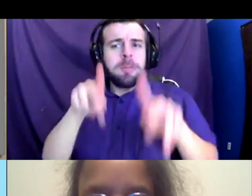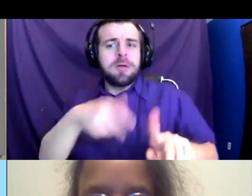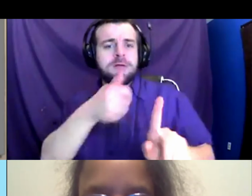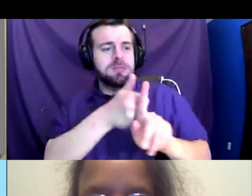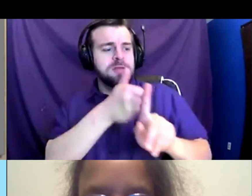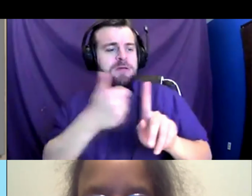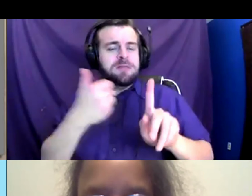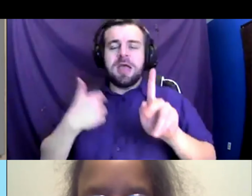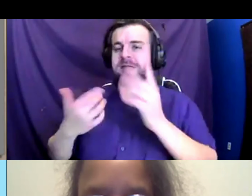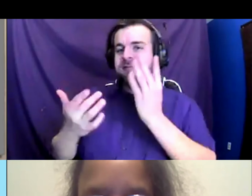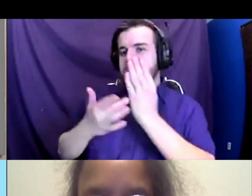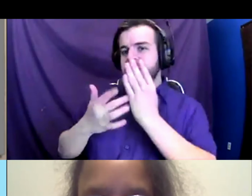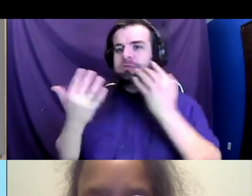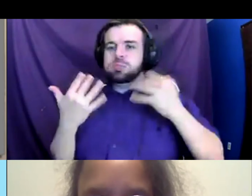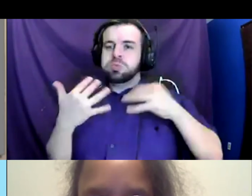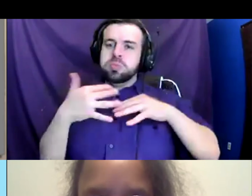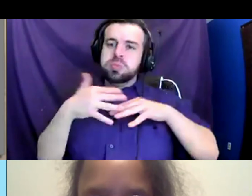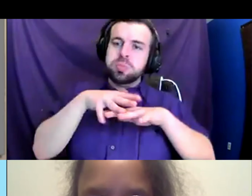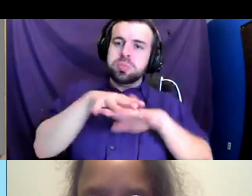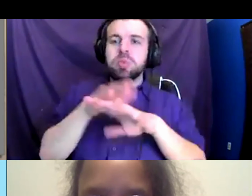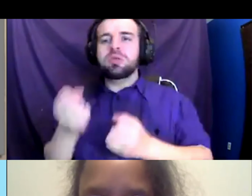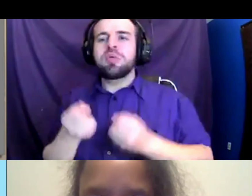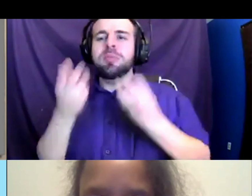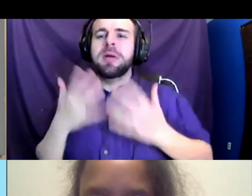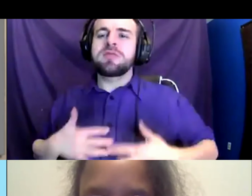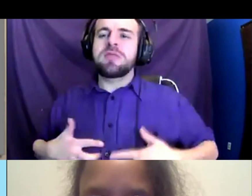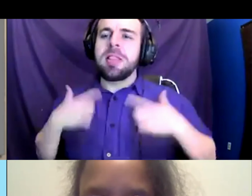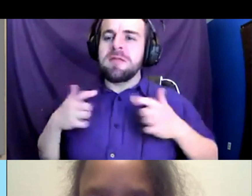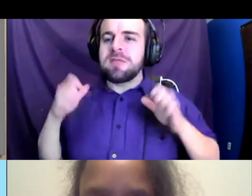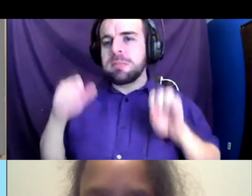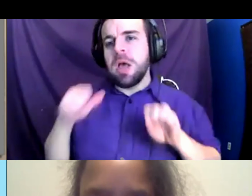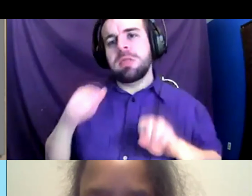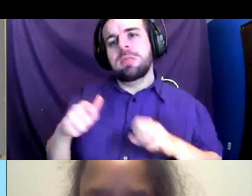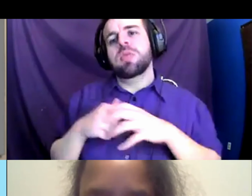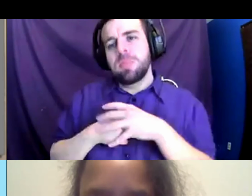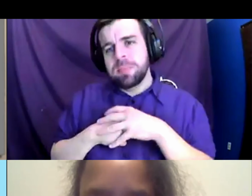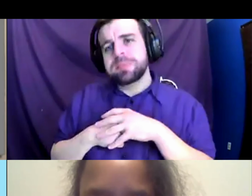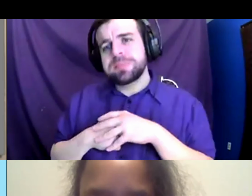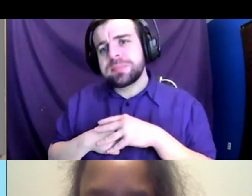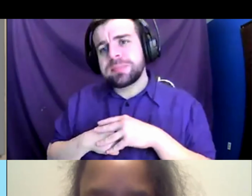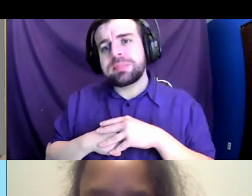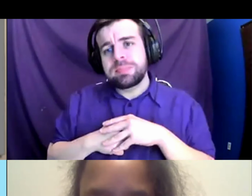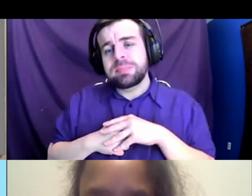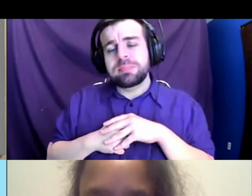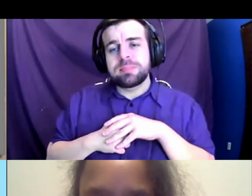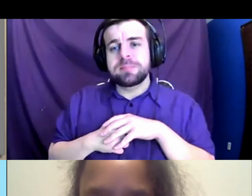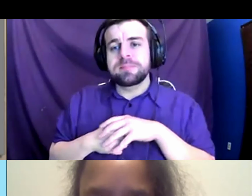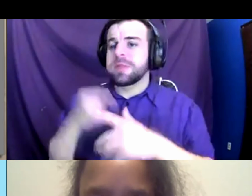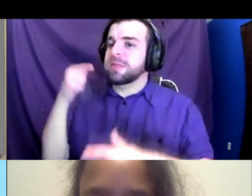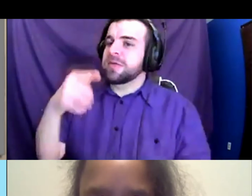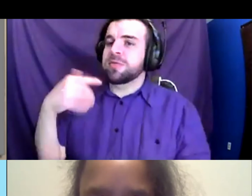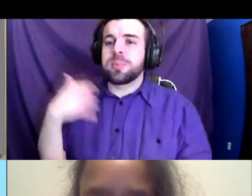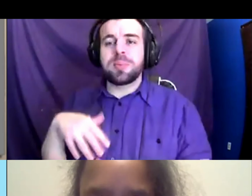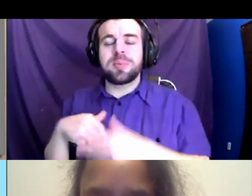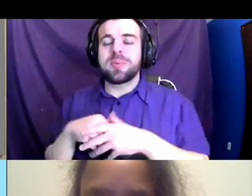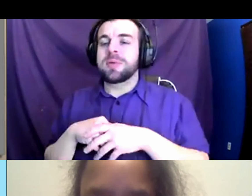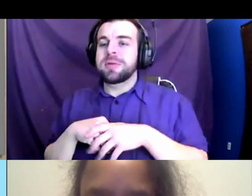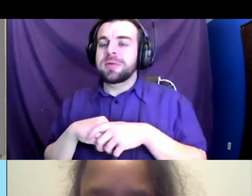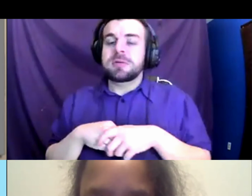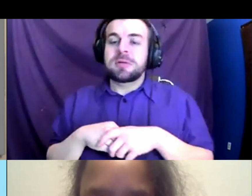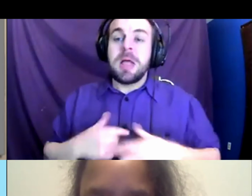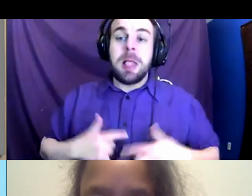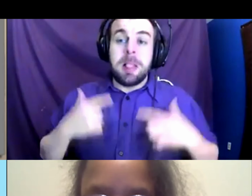just as many parts of your life as you can. This is one of the privileges that we have of living in the time that we live in,